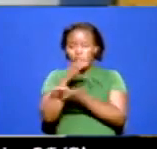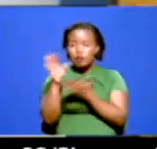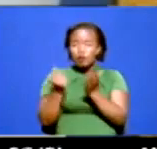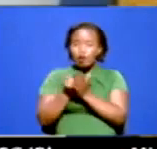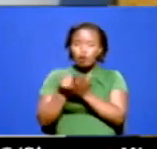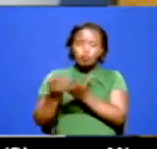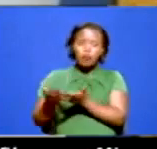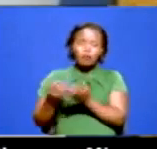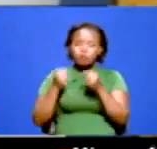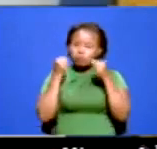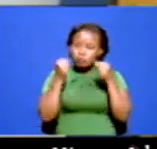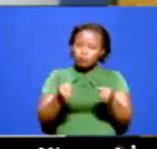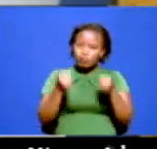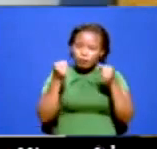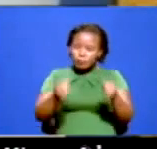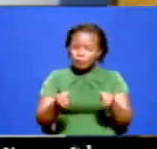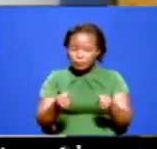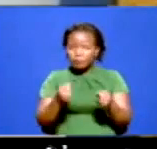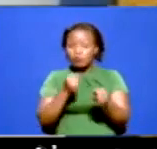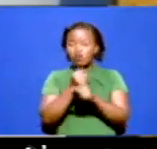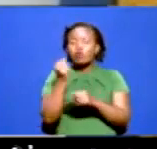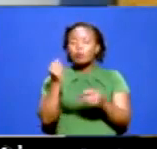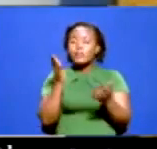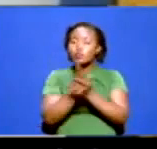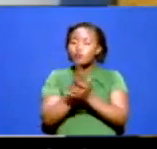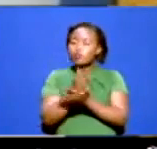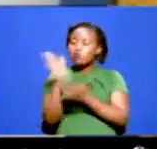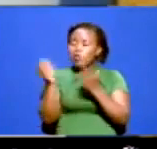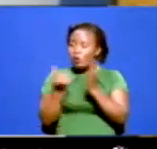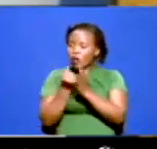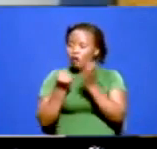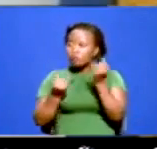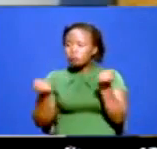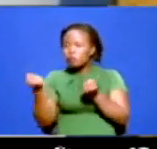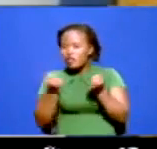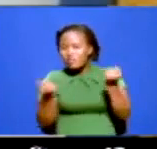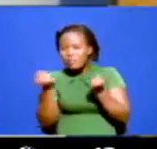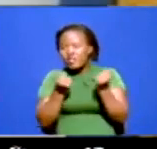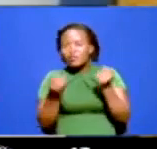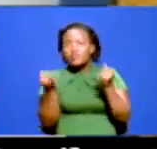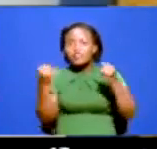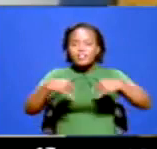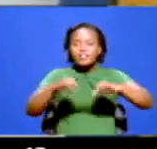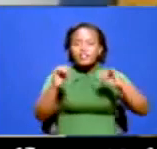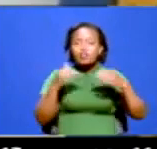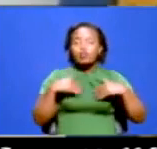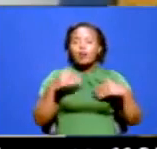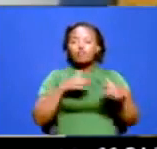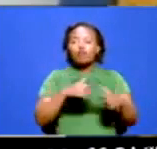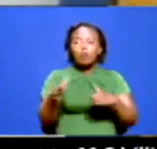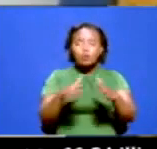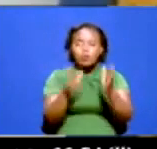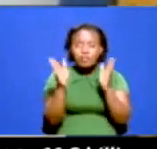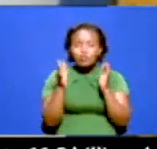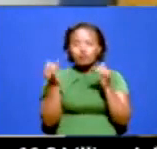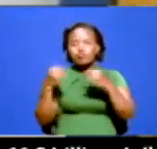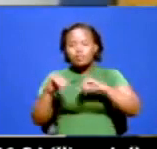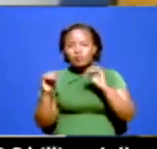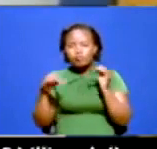them. Harden them to the extent that this vehicle does not get a chance of intervening into